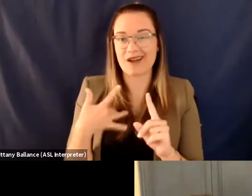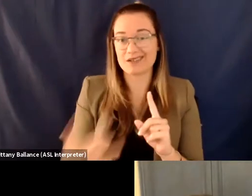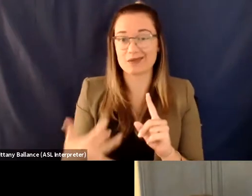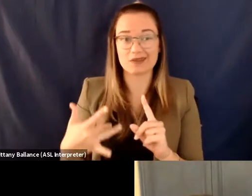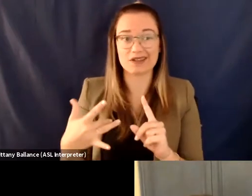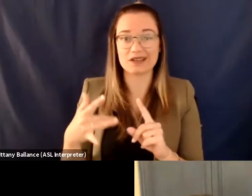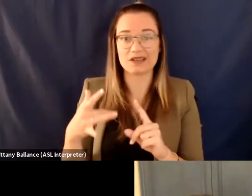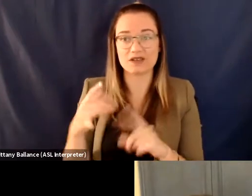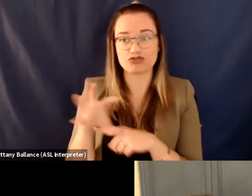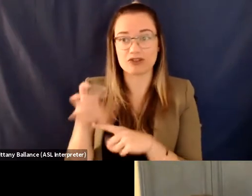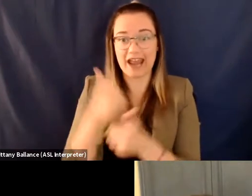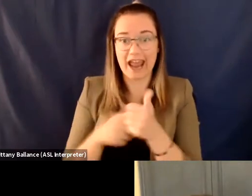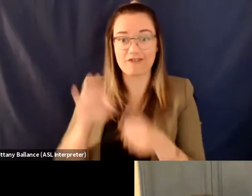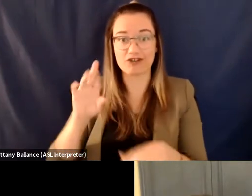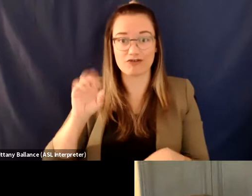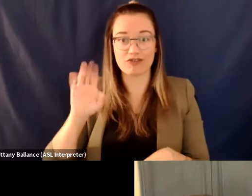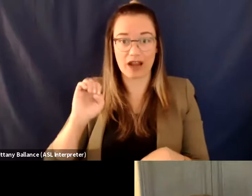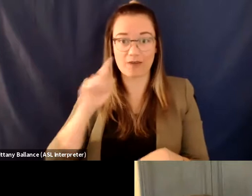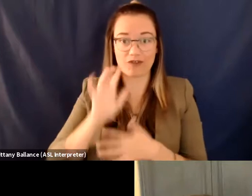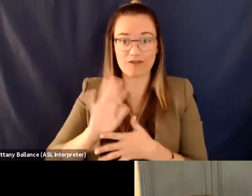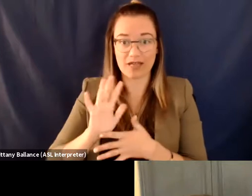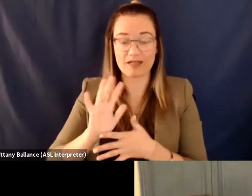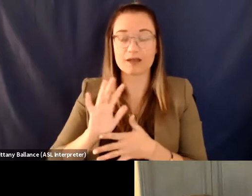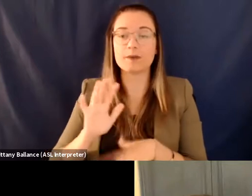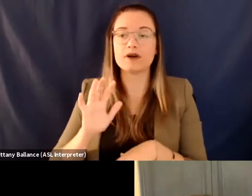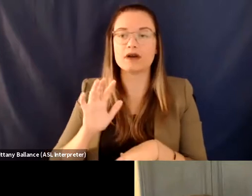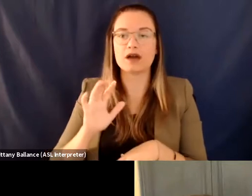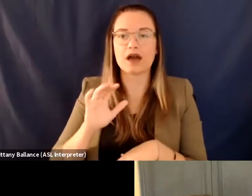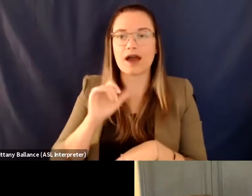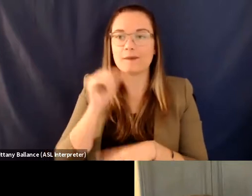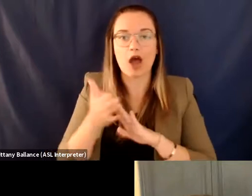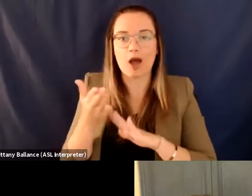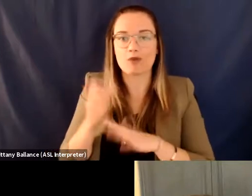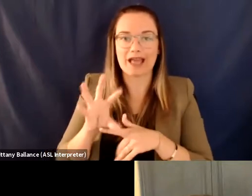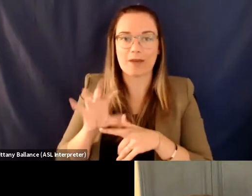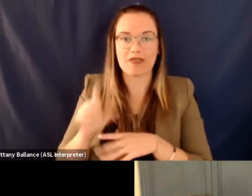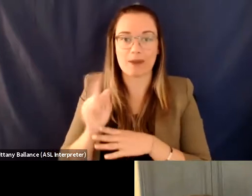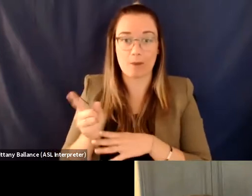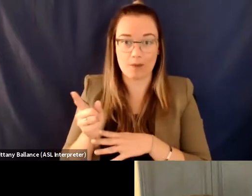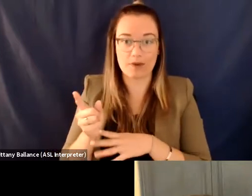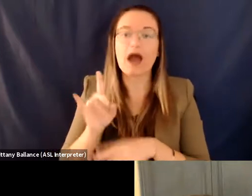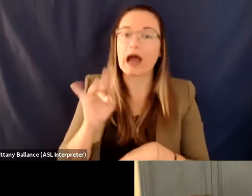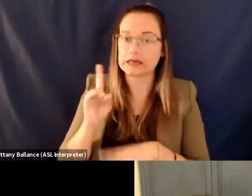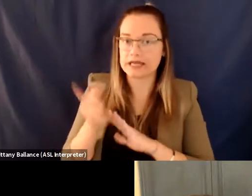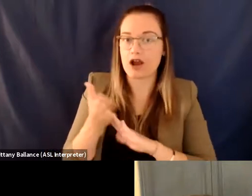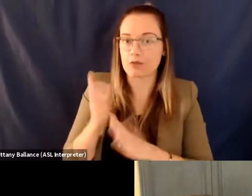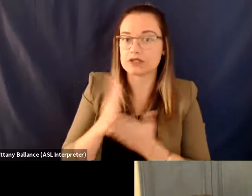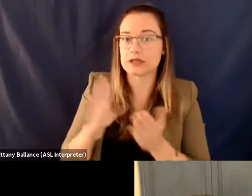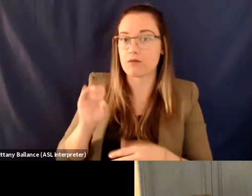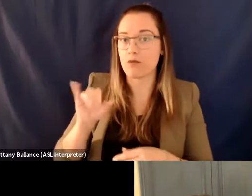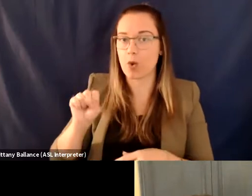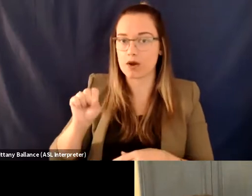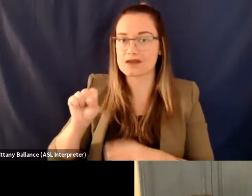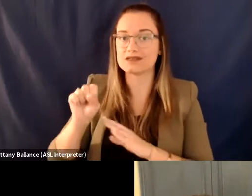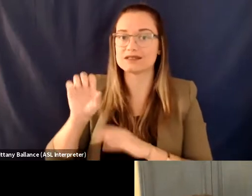frame of a film. And this is, I wasn't operating camera in that moment. I did operate during some of Boy State, but there's a